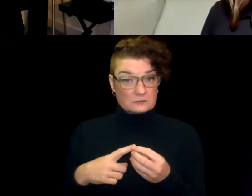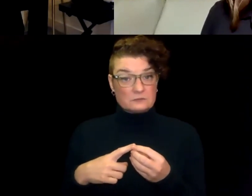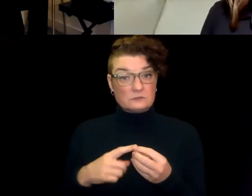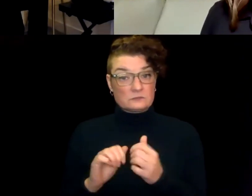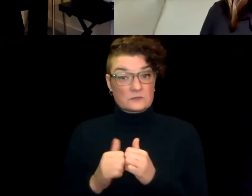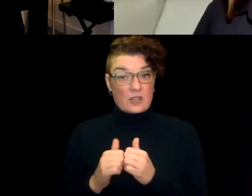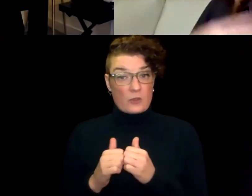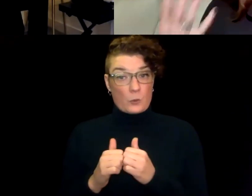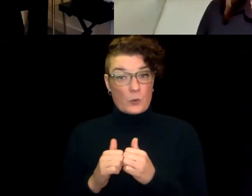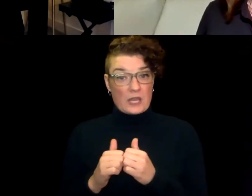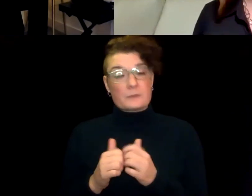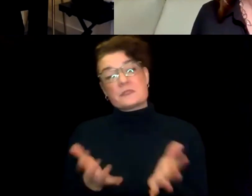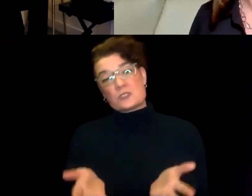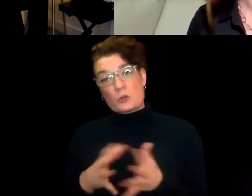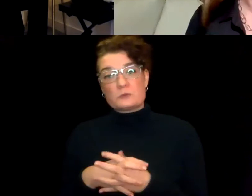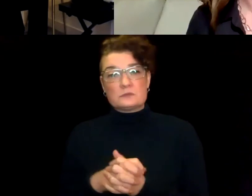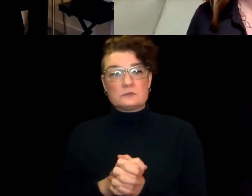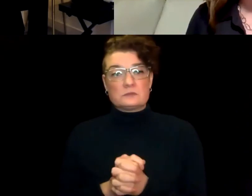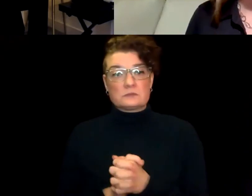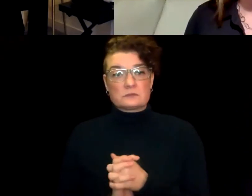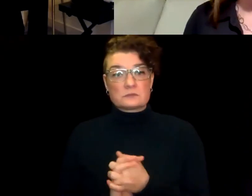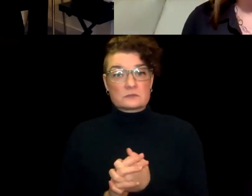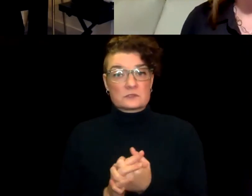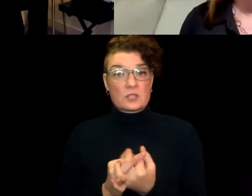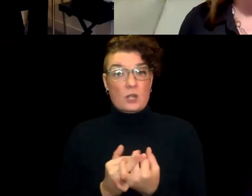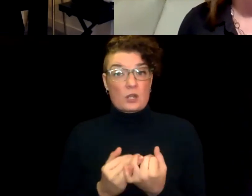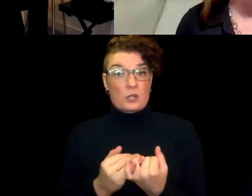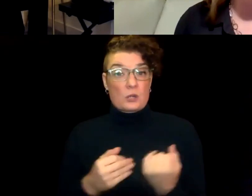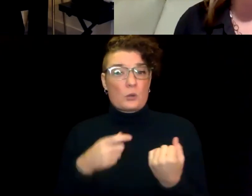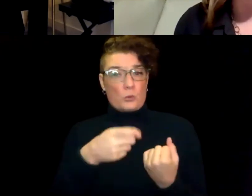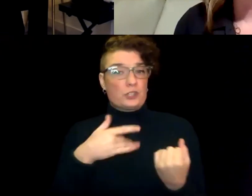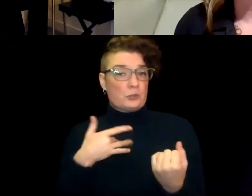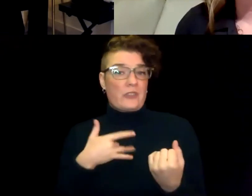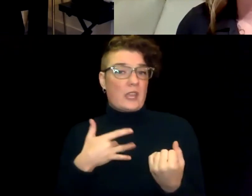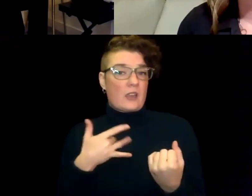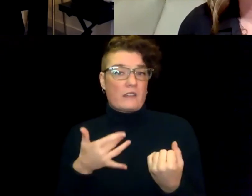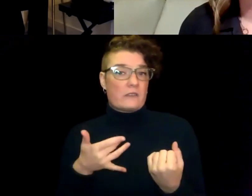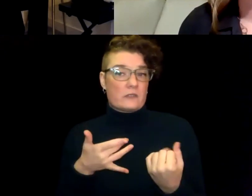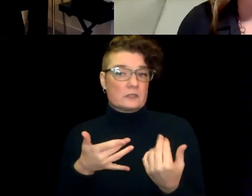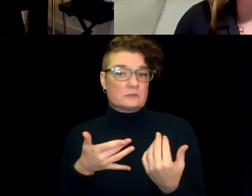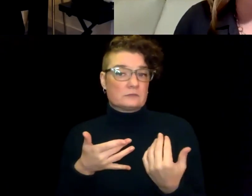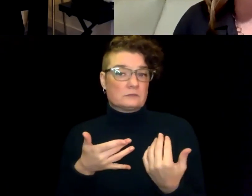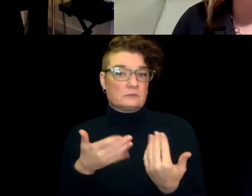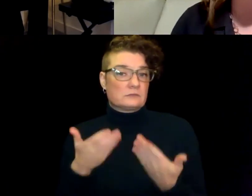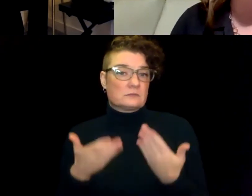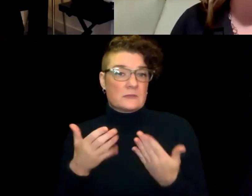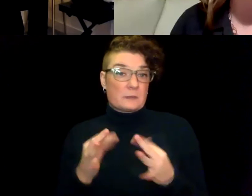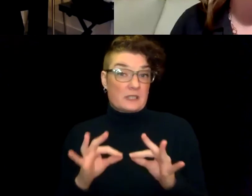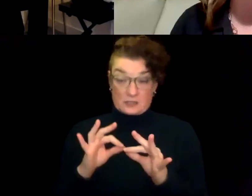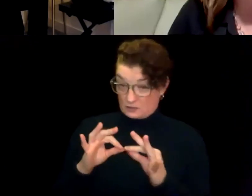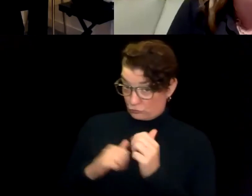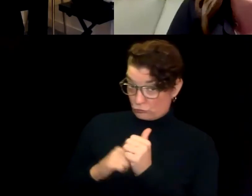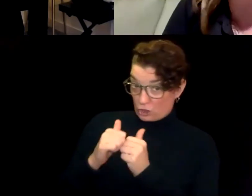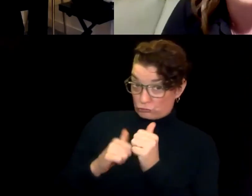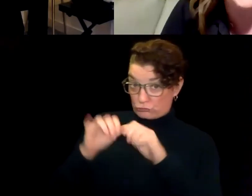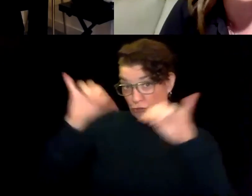way that, so what you think of as maybe like some of the key structural problems